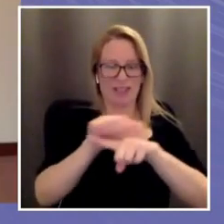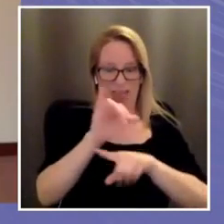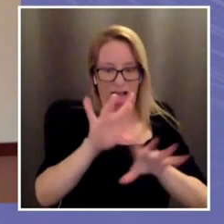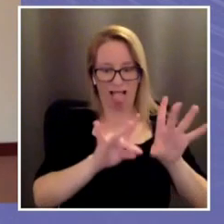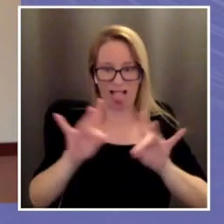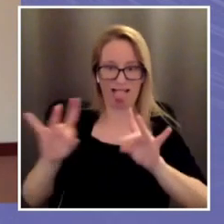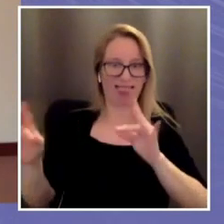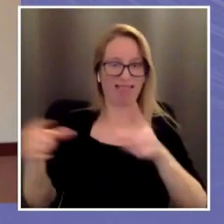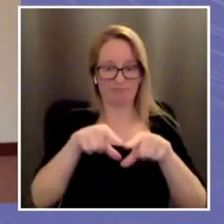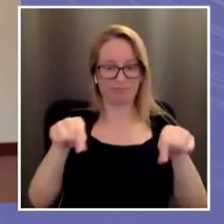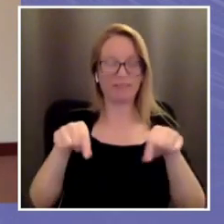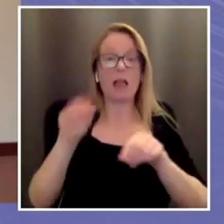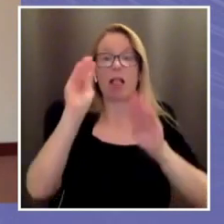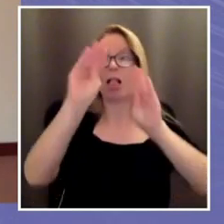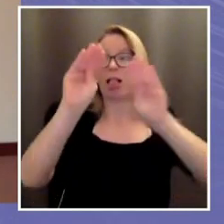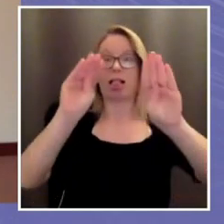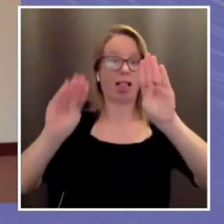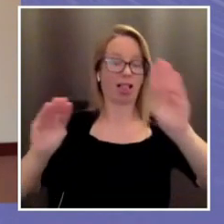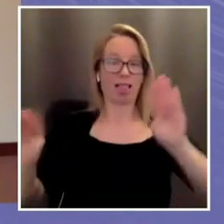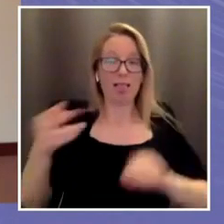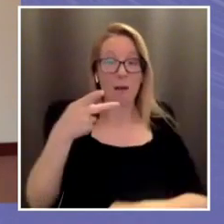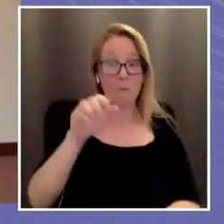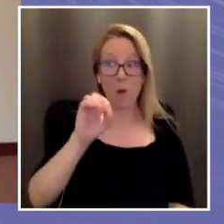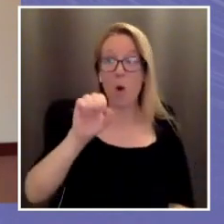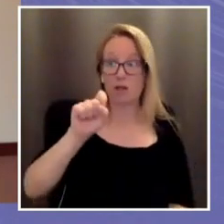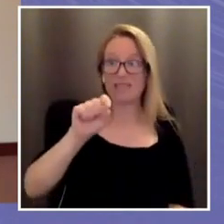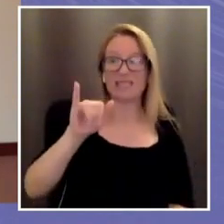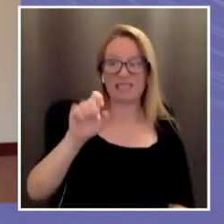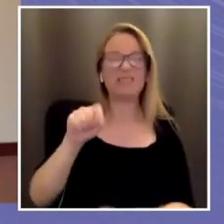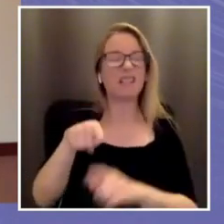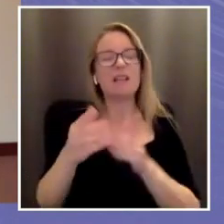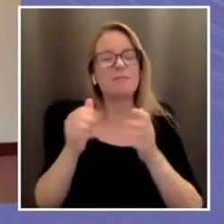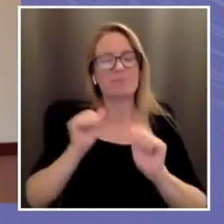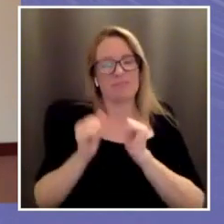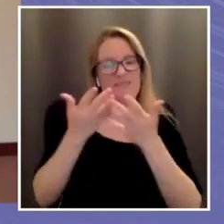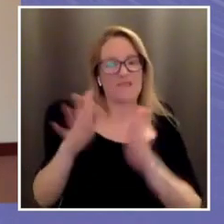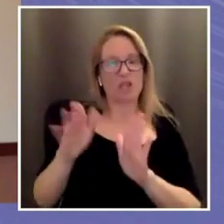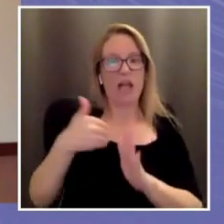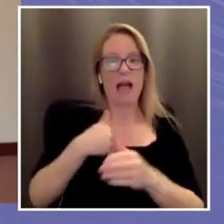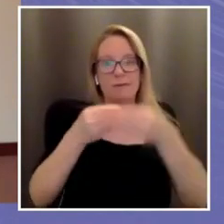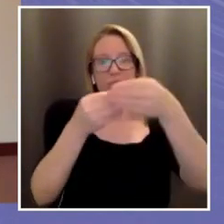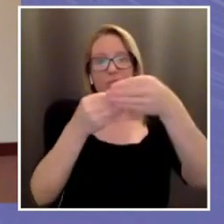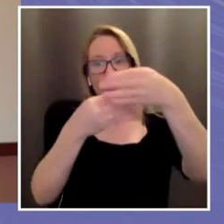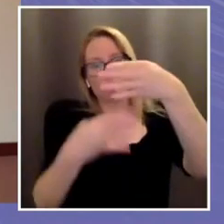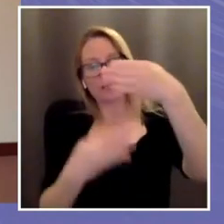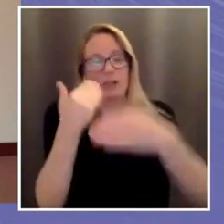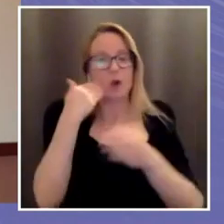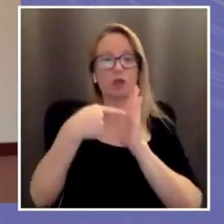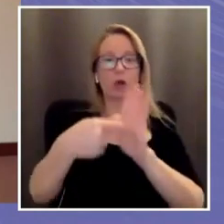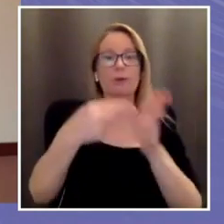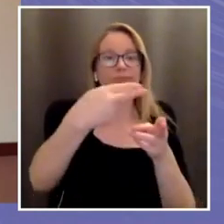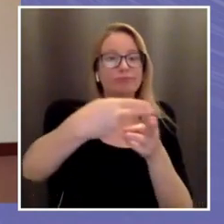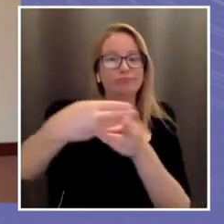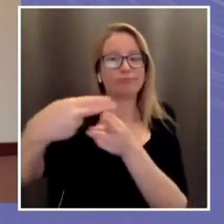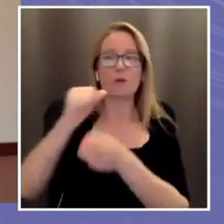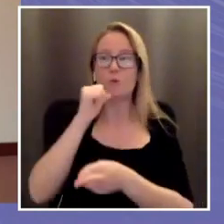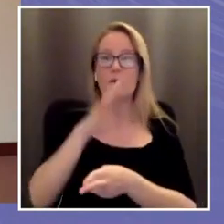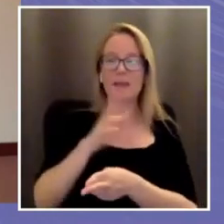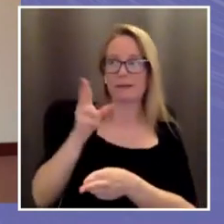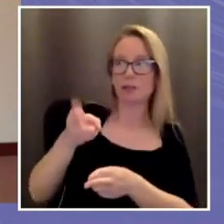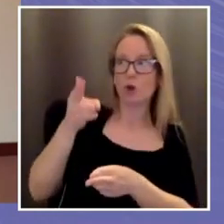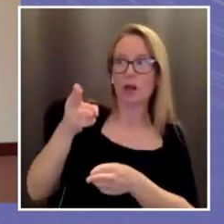These Post-its, at the end of the play, there's a big screen that drops down, and it has all these names of women